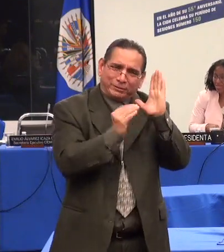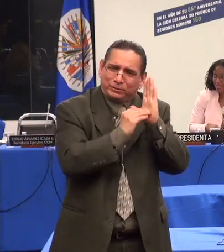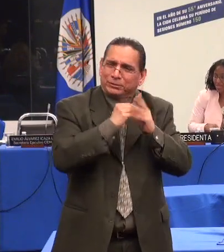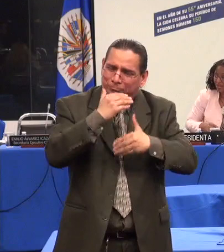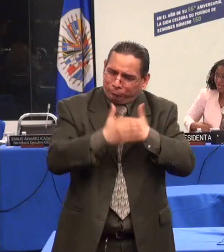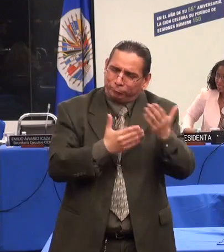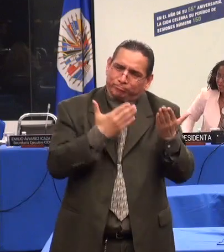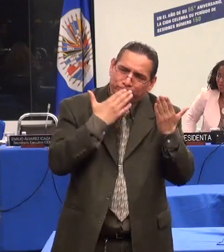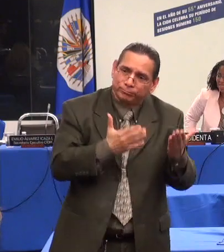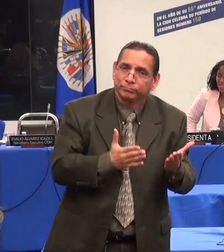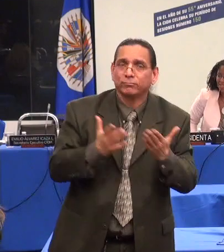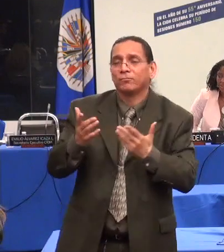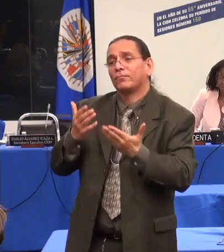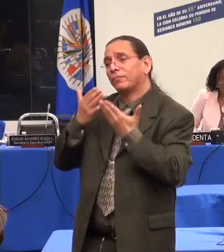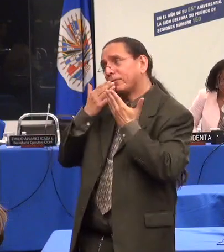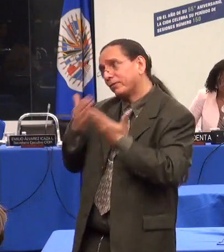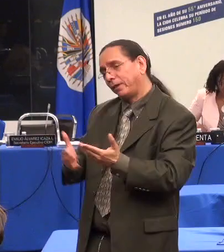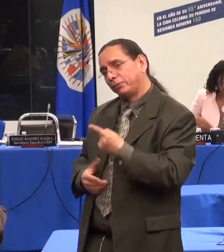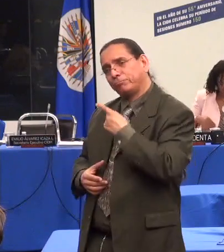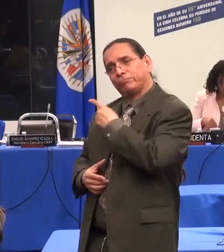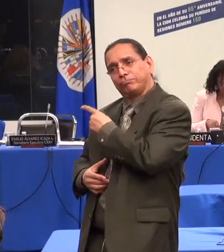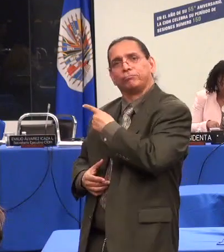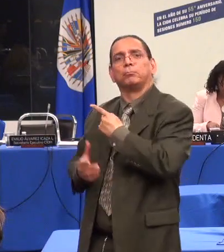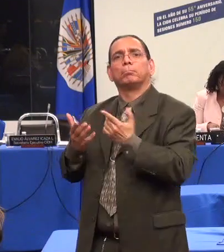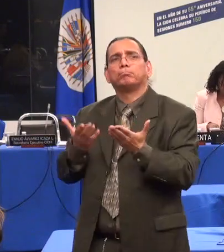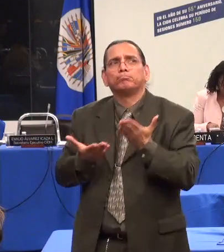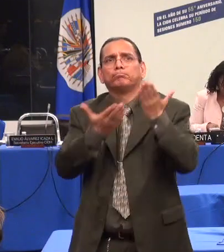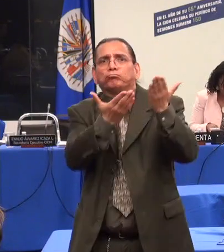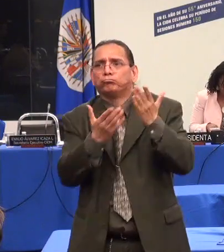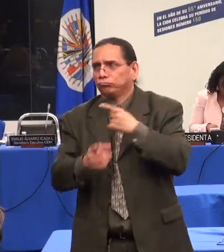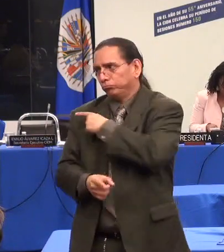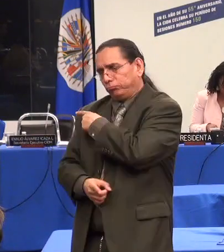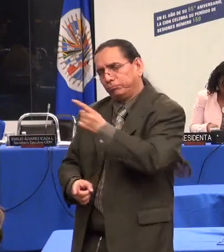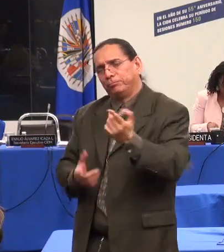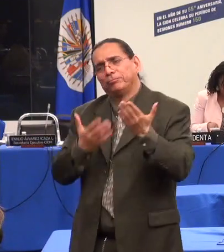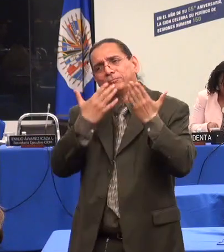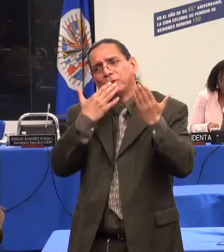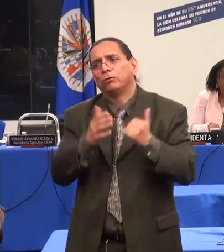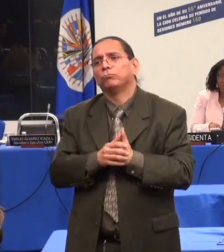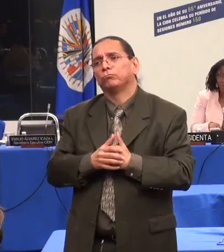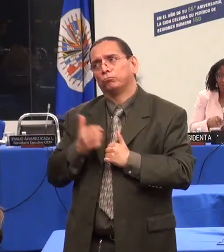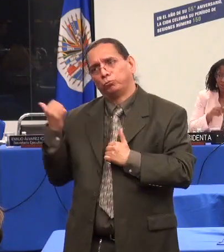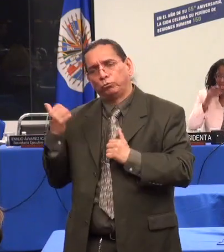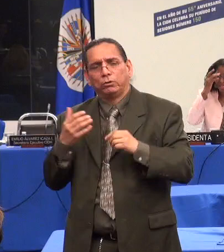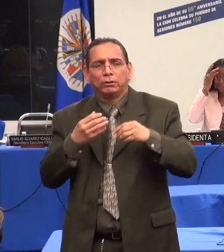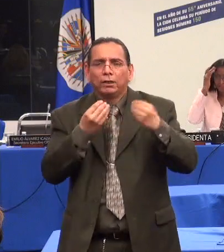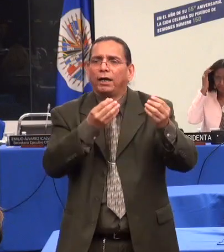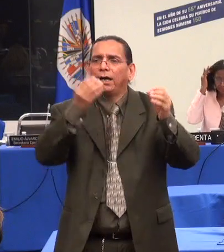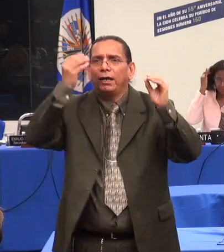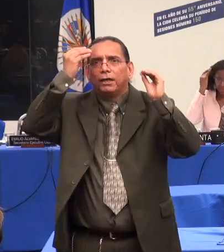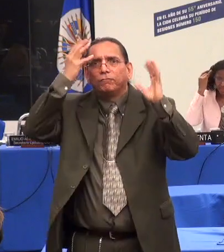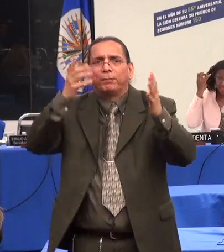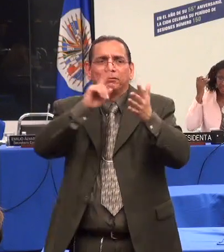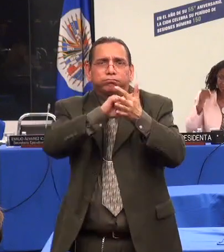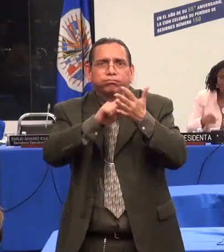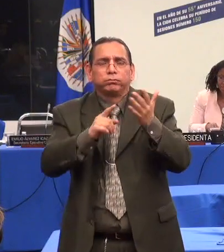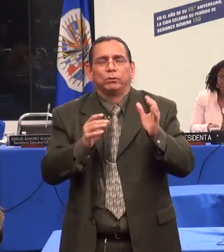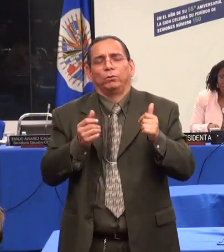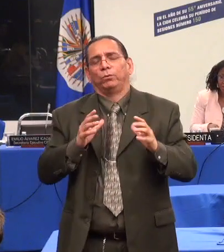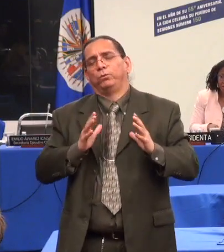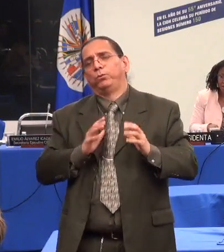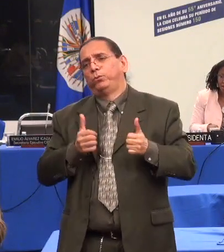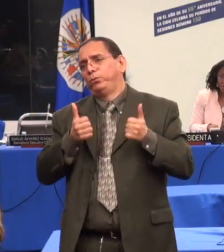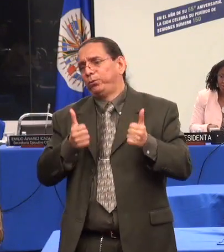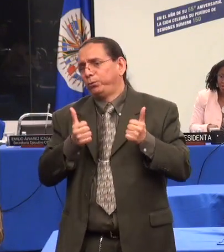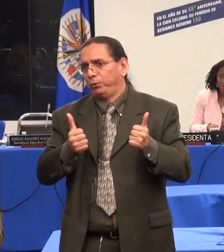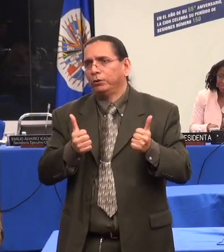requested this hearing and provided information. I think we couldn't help but be moved by the testimony